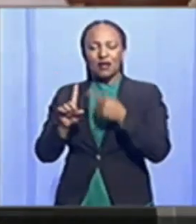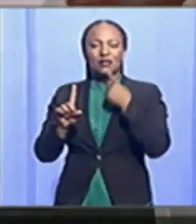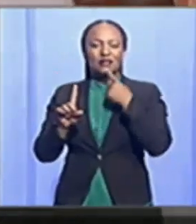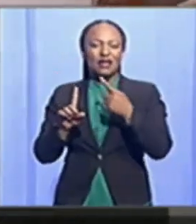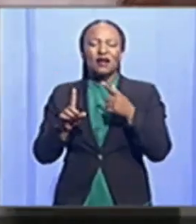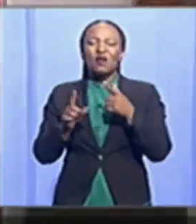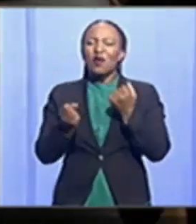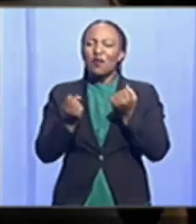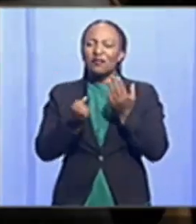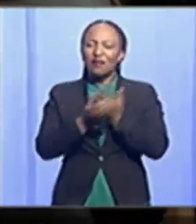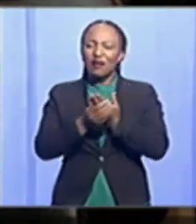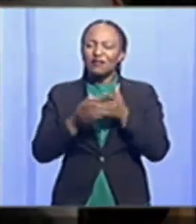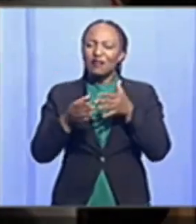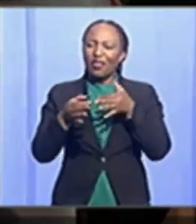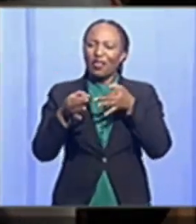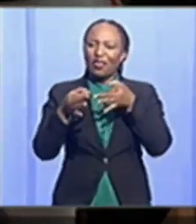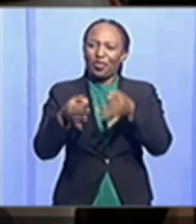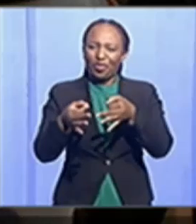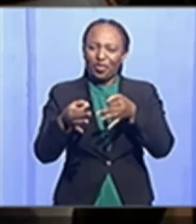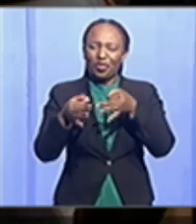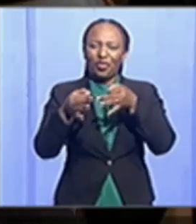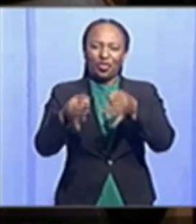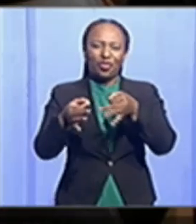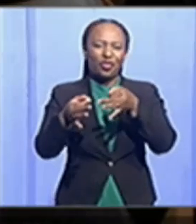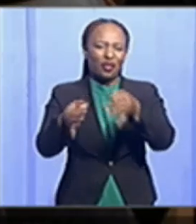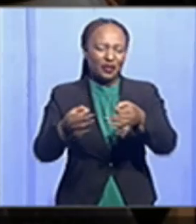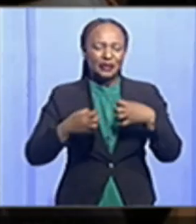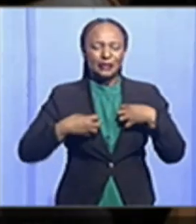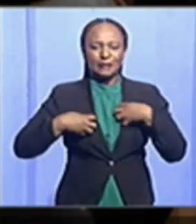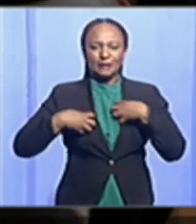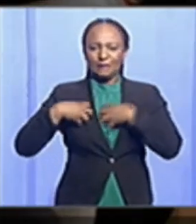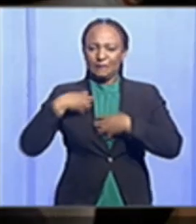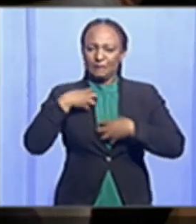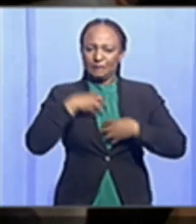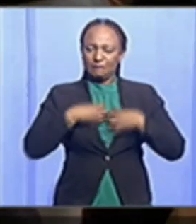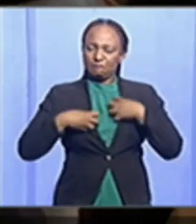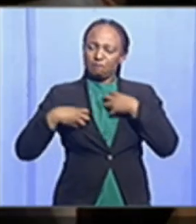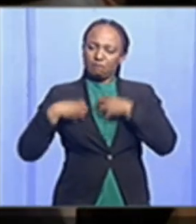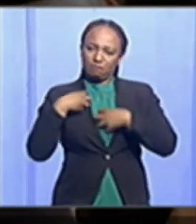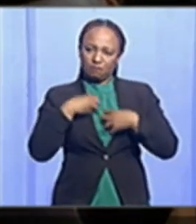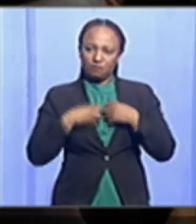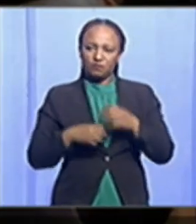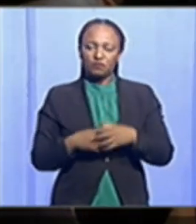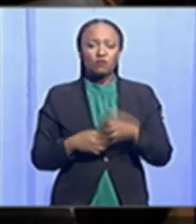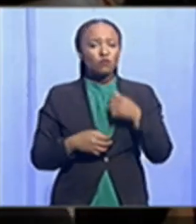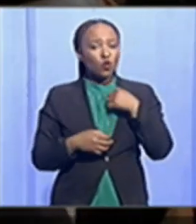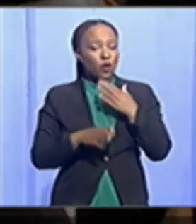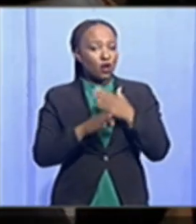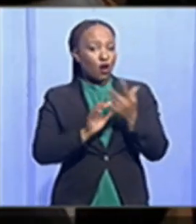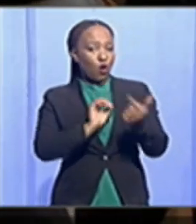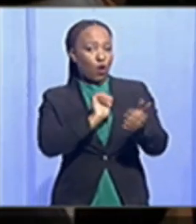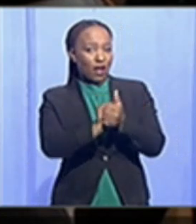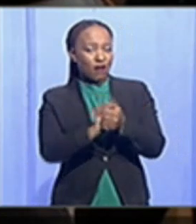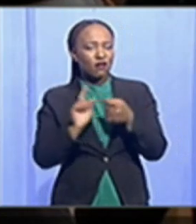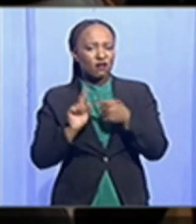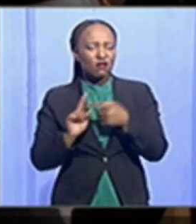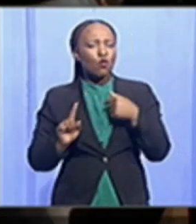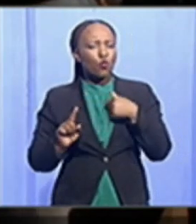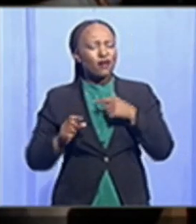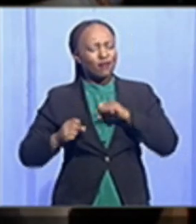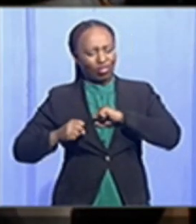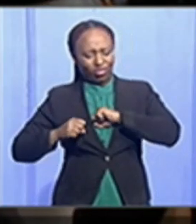kgoba marapo. As Mandy's colleagues from the Department of Koksta, we are heartbroken. We are angry. We